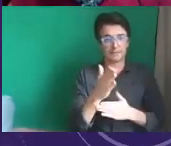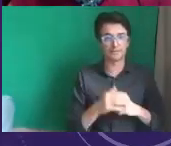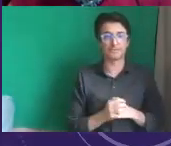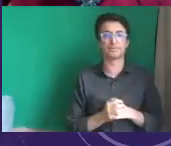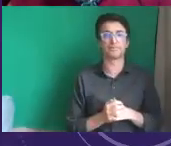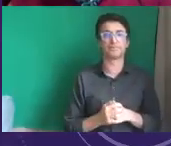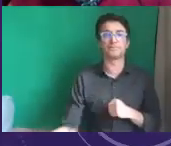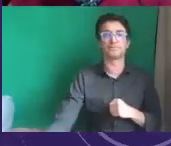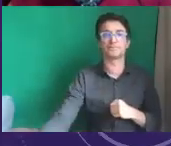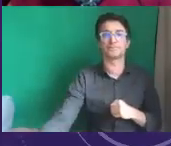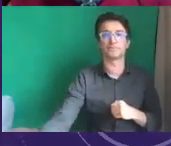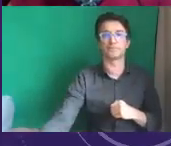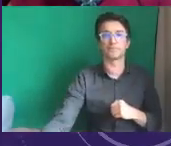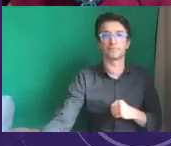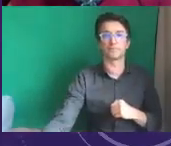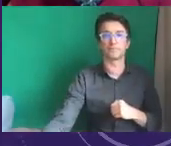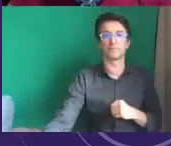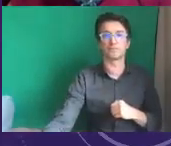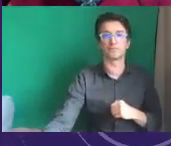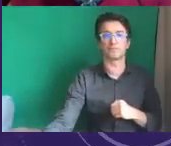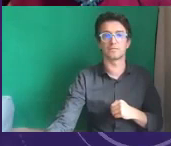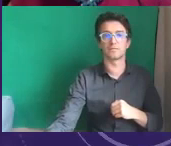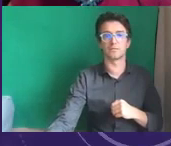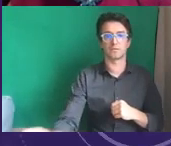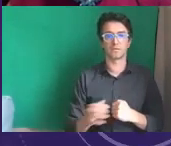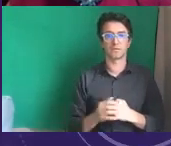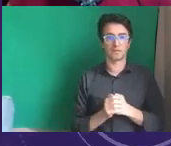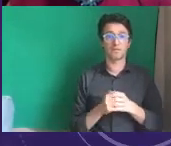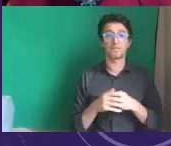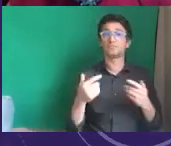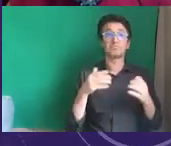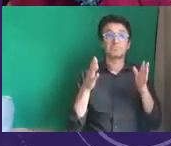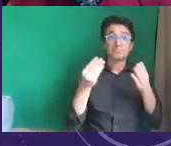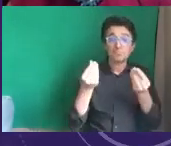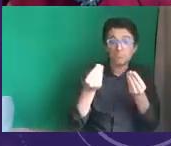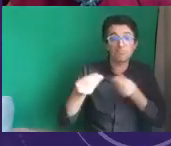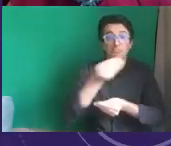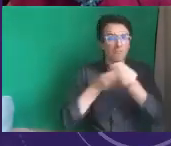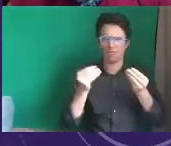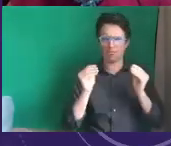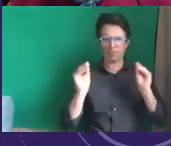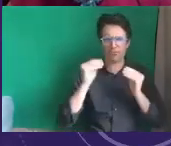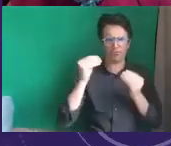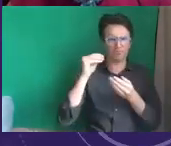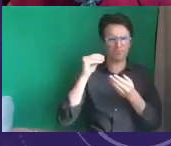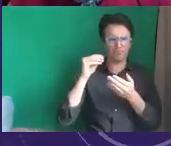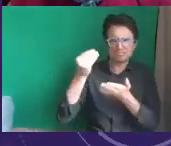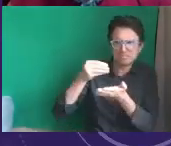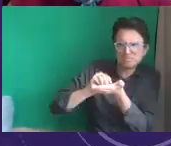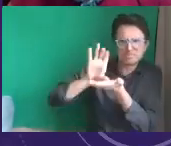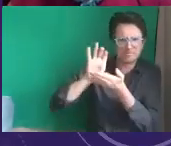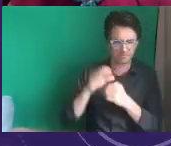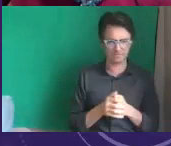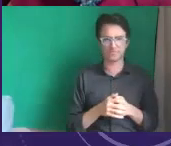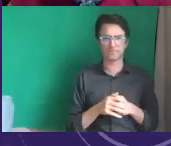talking about. This particular webinar, the first of 3, is going to be focusing on accessible and inclusive